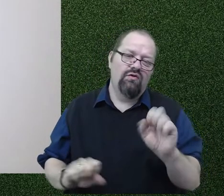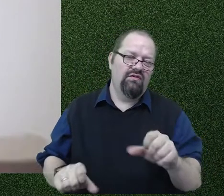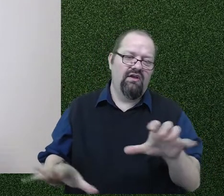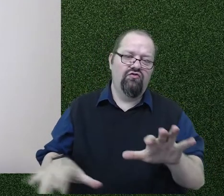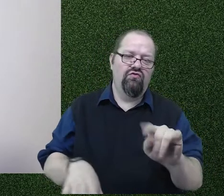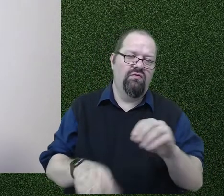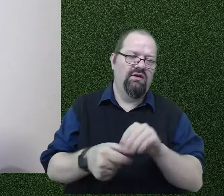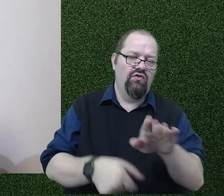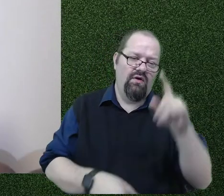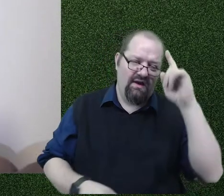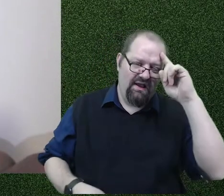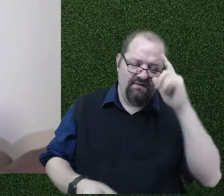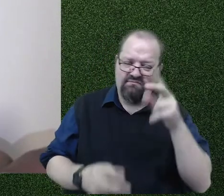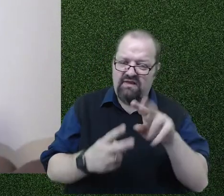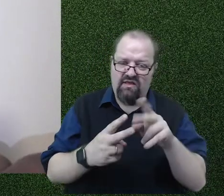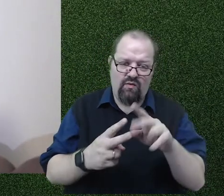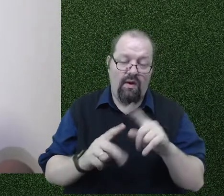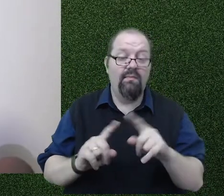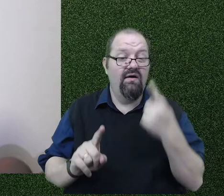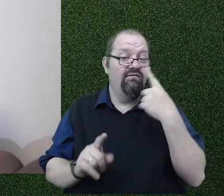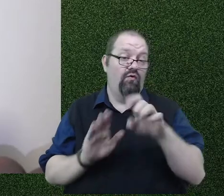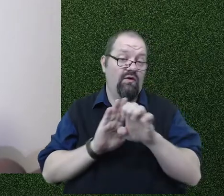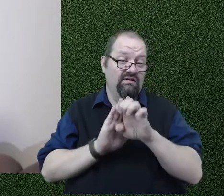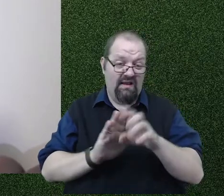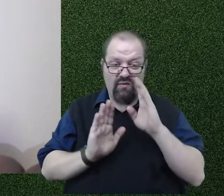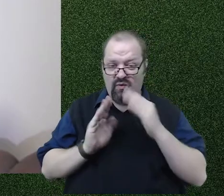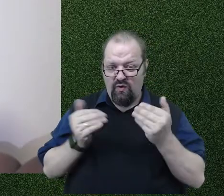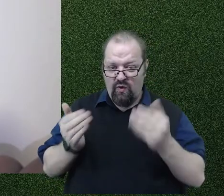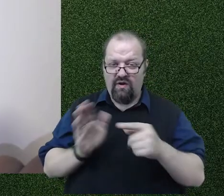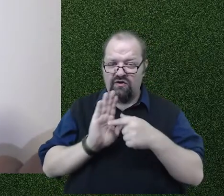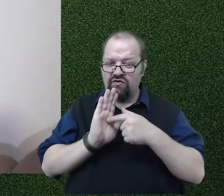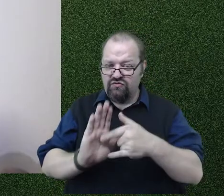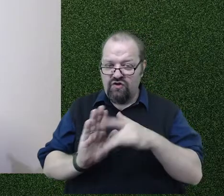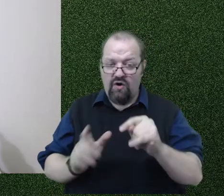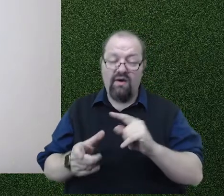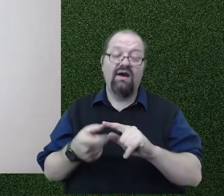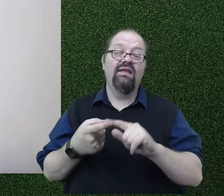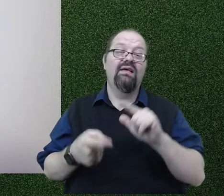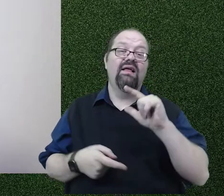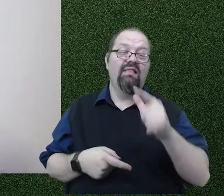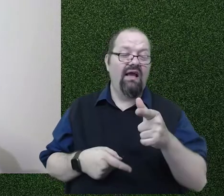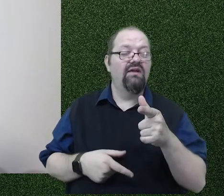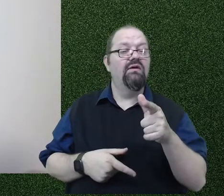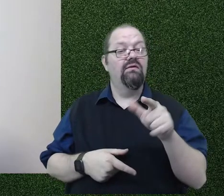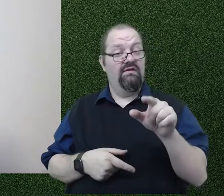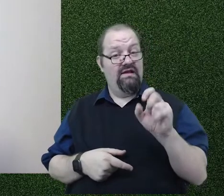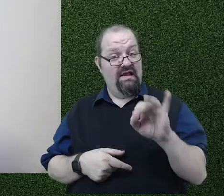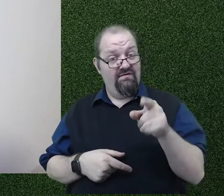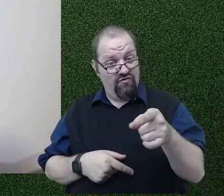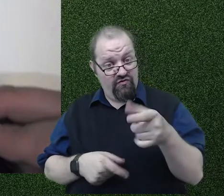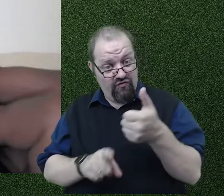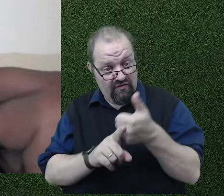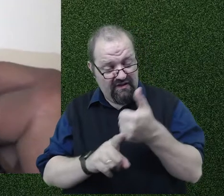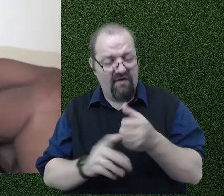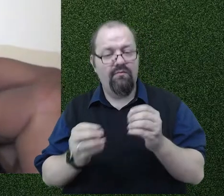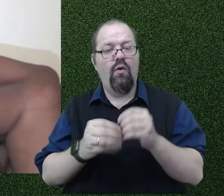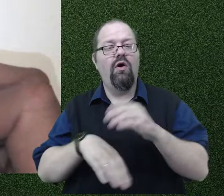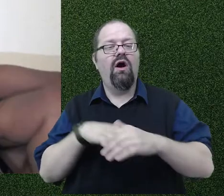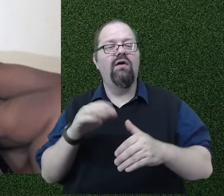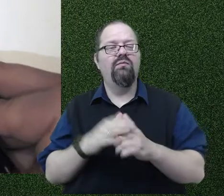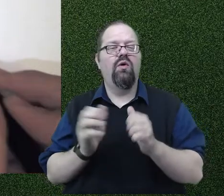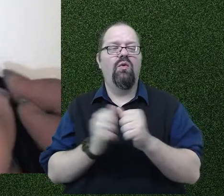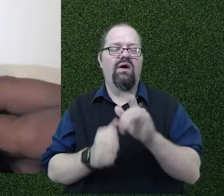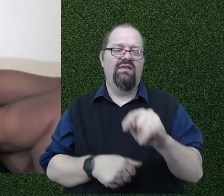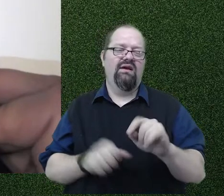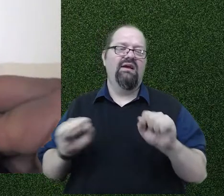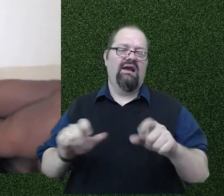But just for example, I'm going to show that here. And then later, maybe as you get more comfortable, you can skip this step. Cross out the